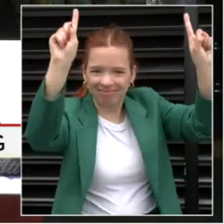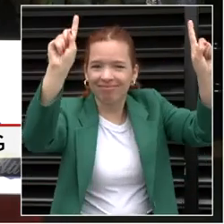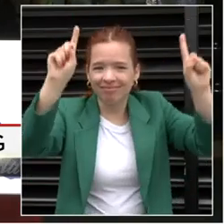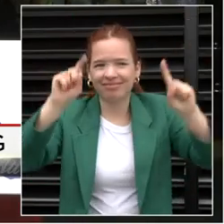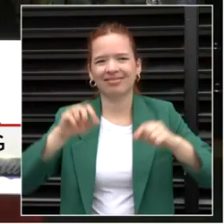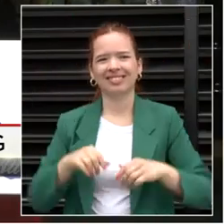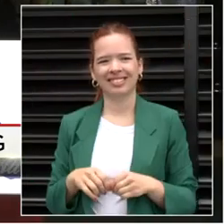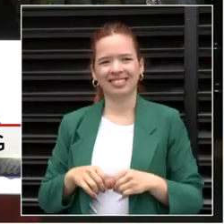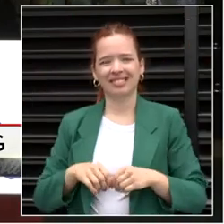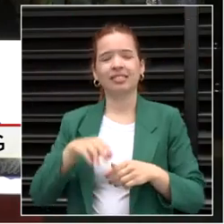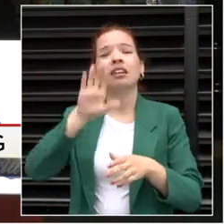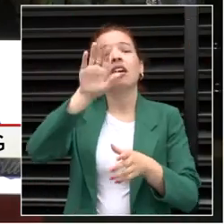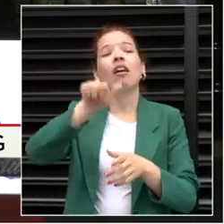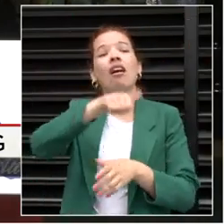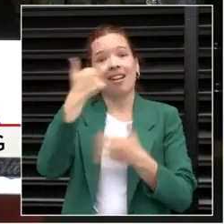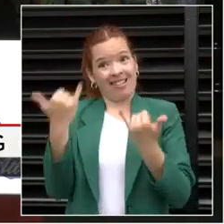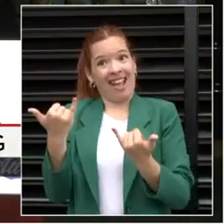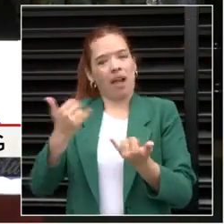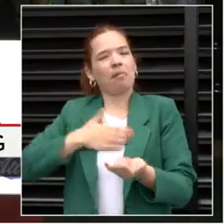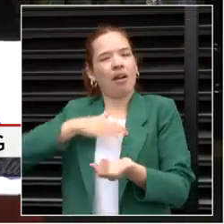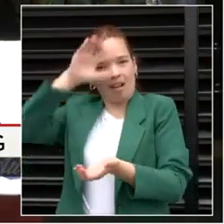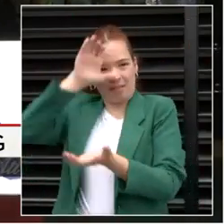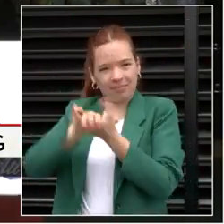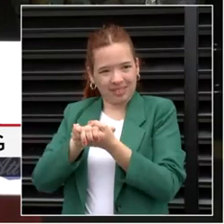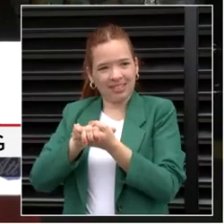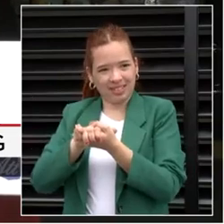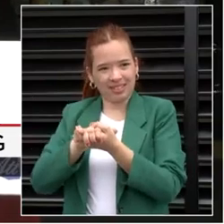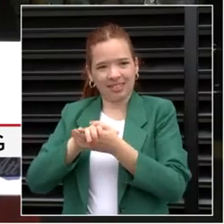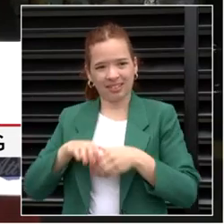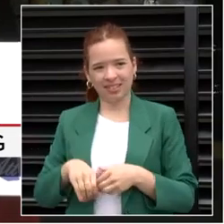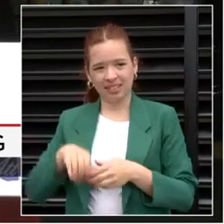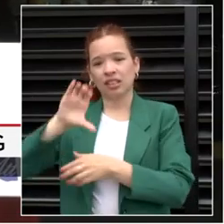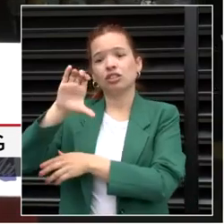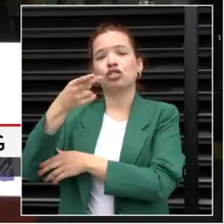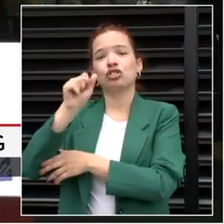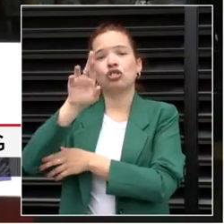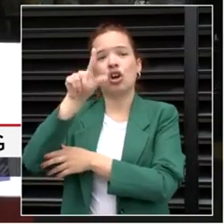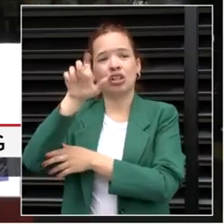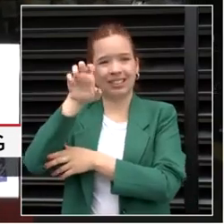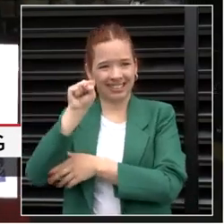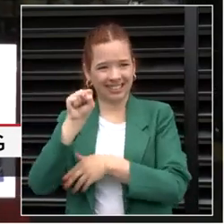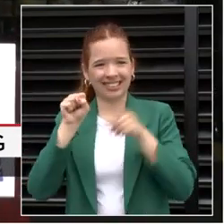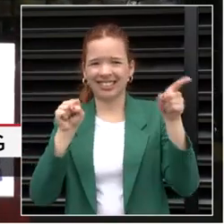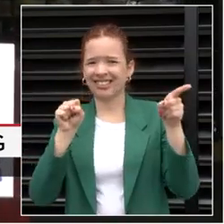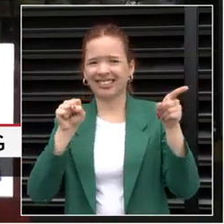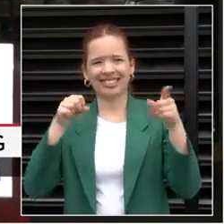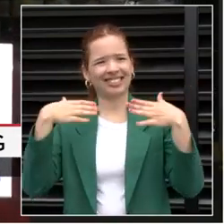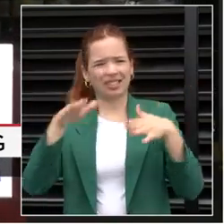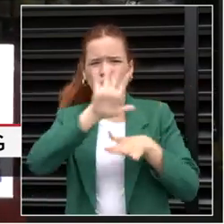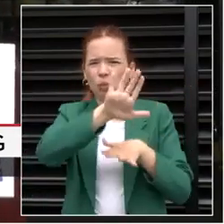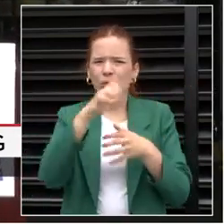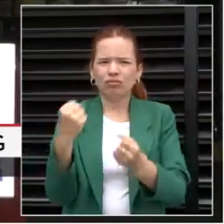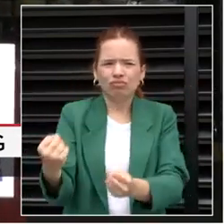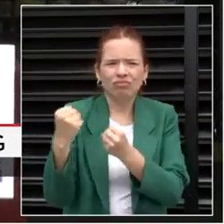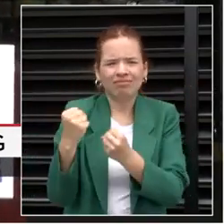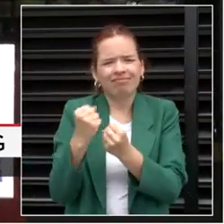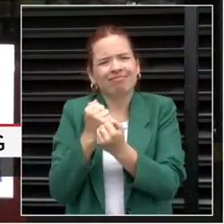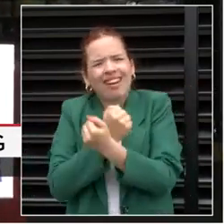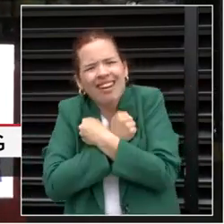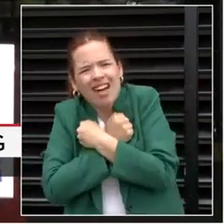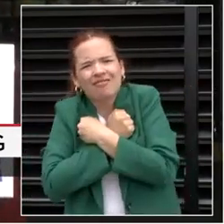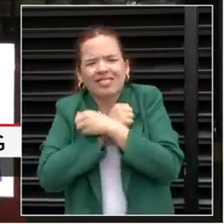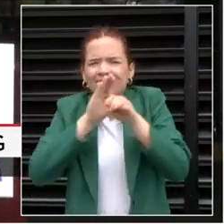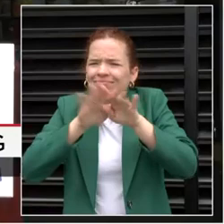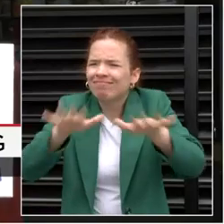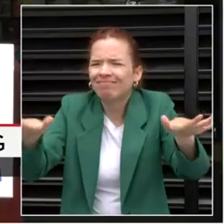love. Thank you. Thank you for this acknowledgement today. And thank you to the entire cast